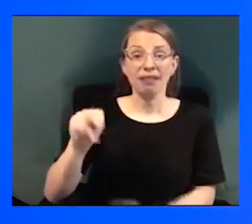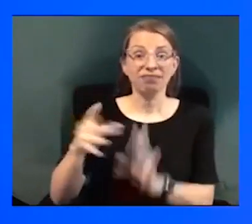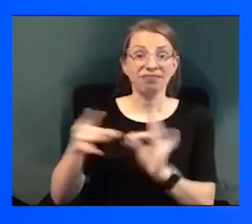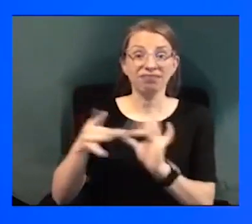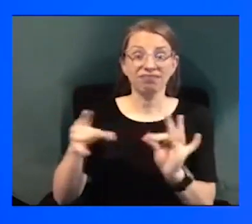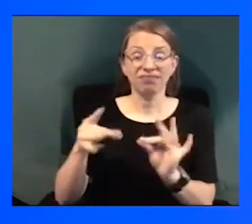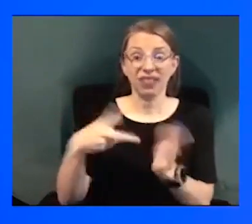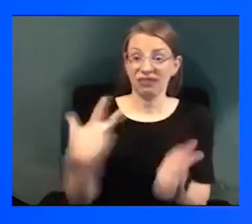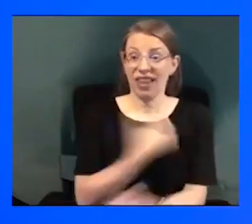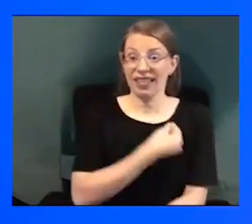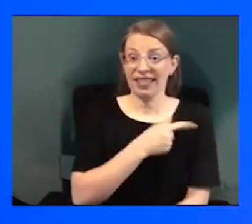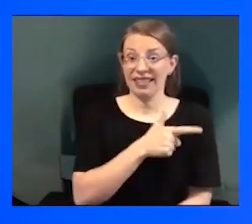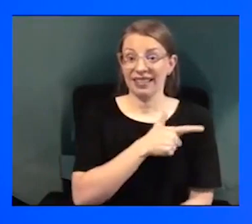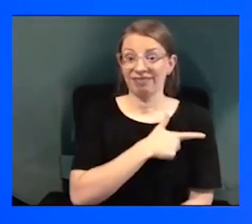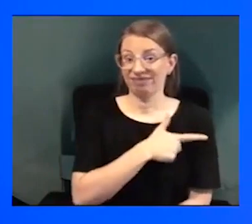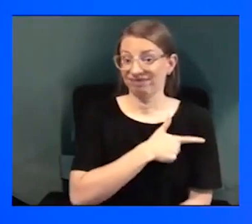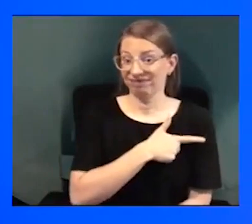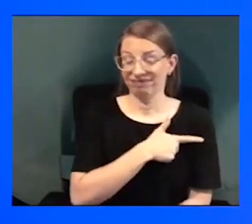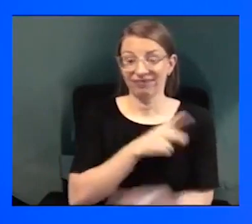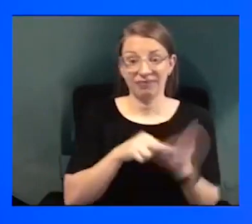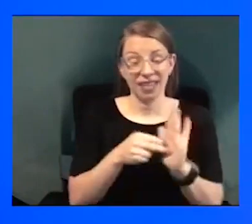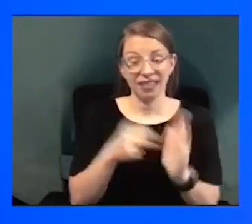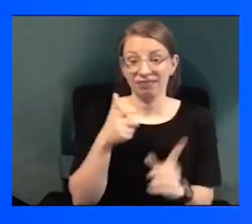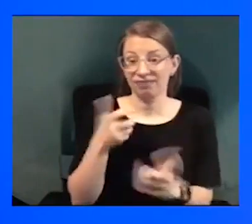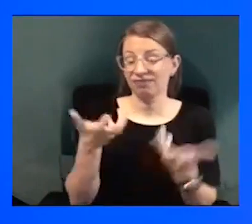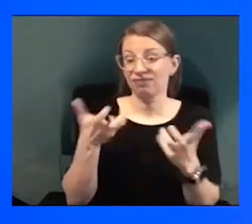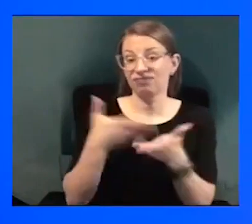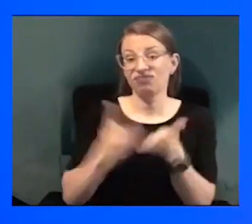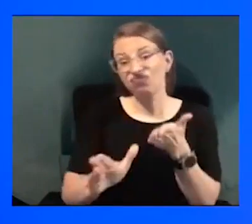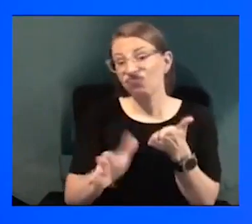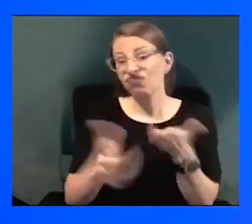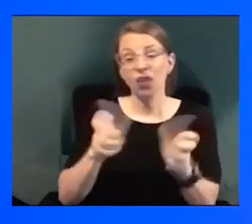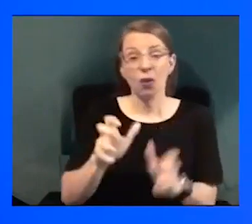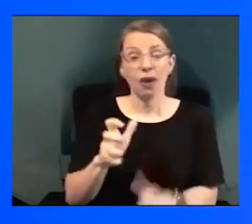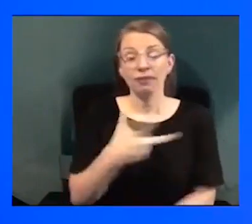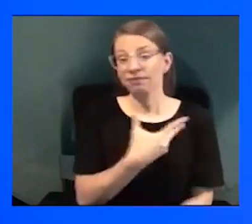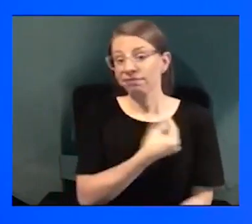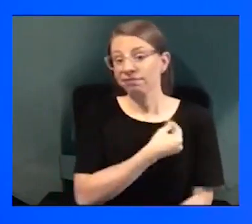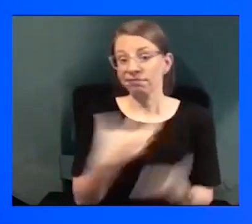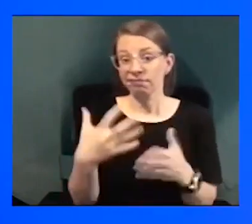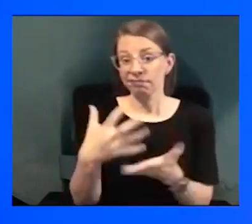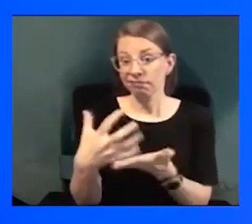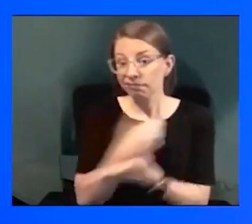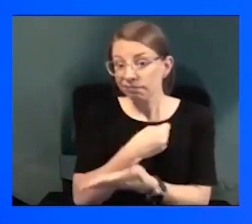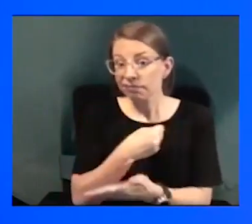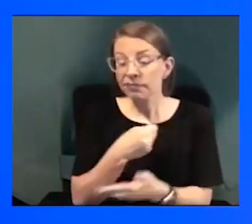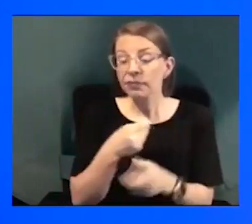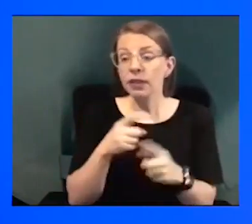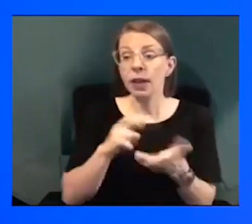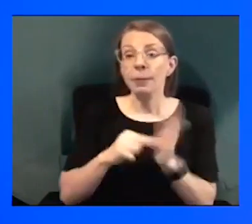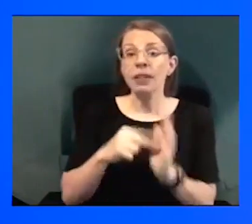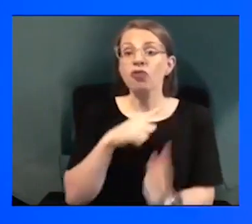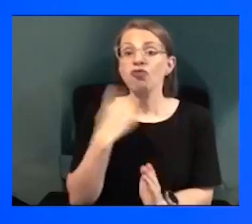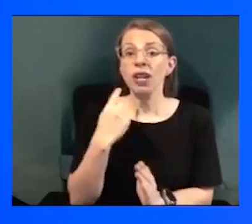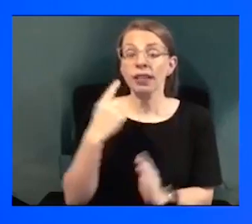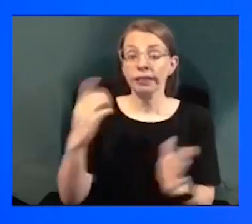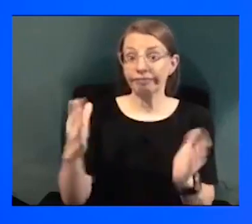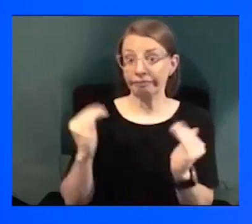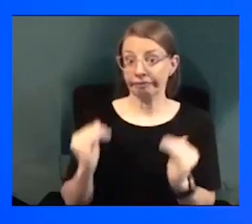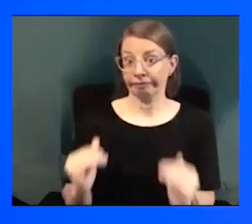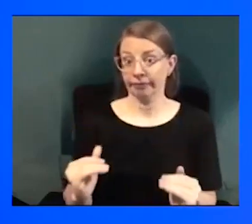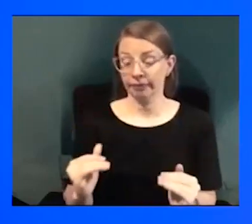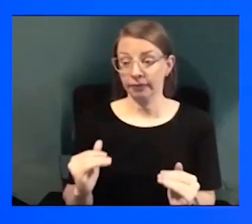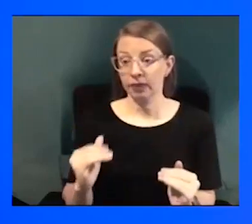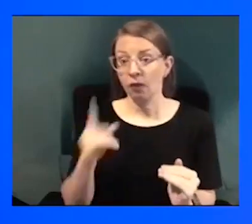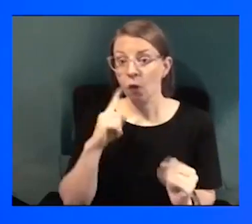either not wanting to get it for one reason or another, understanding that they probably have a lower risk overall of